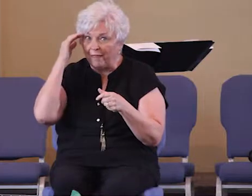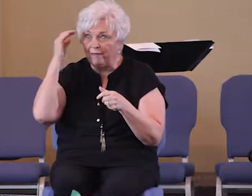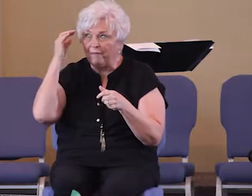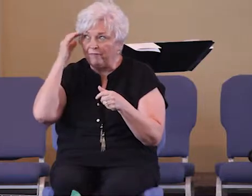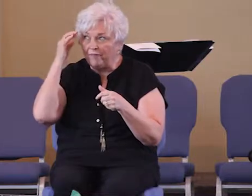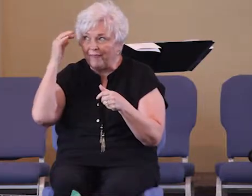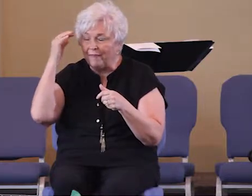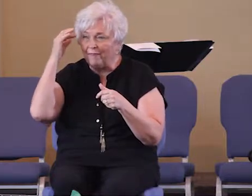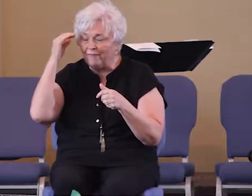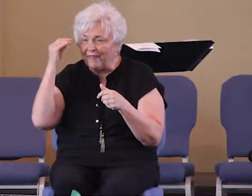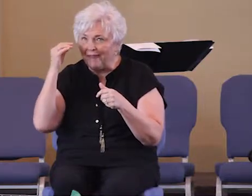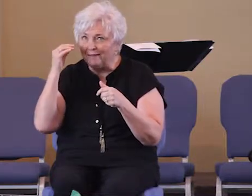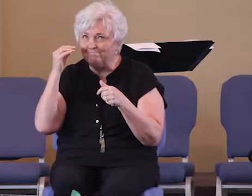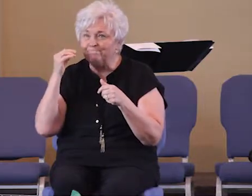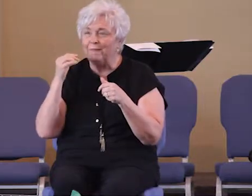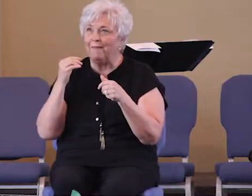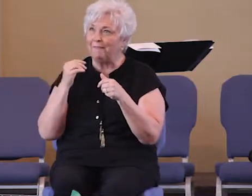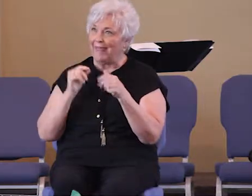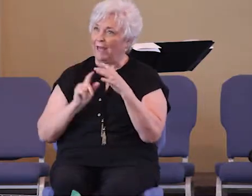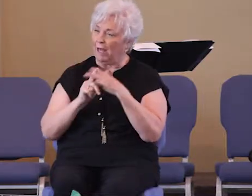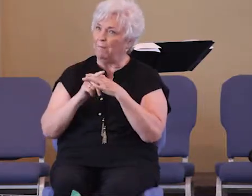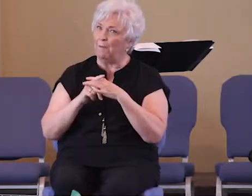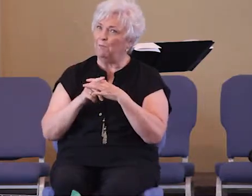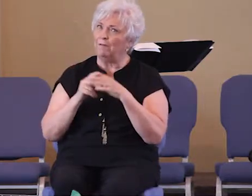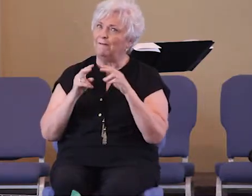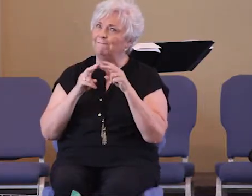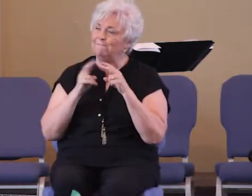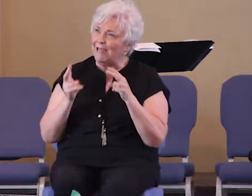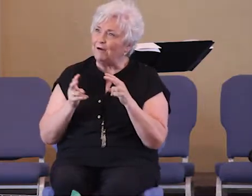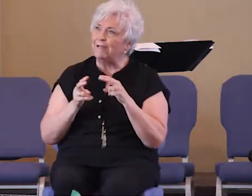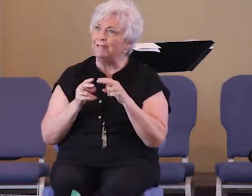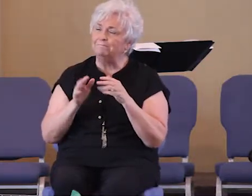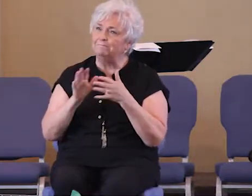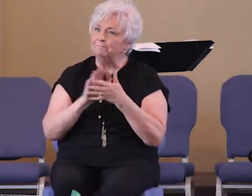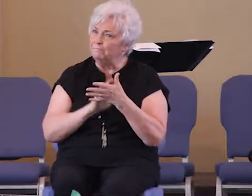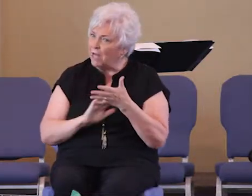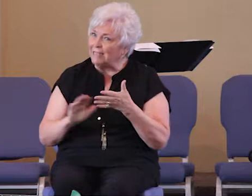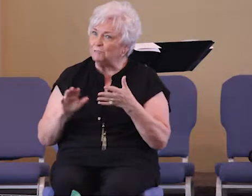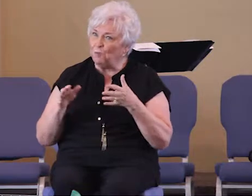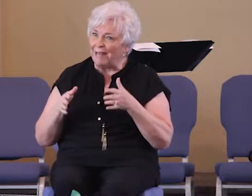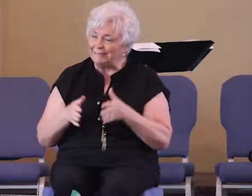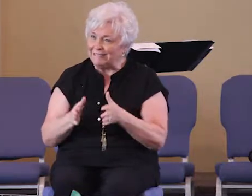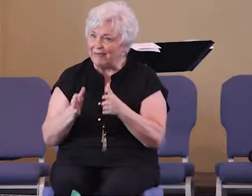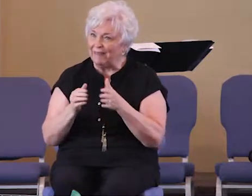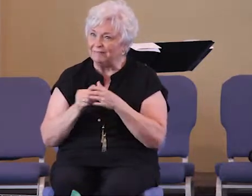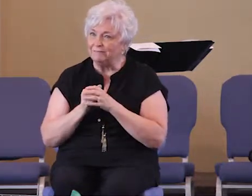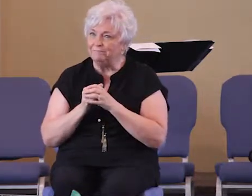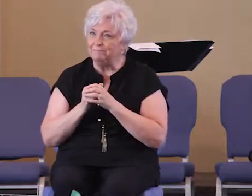with a very sensitive statement before they talk. And so